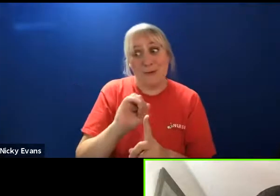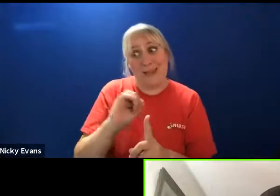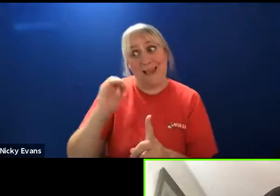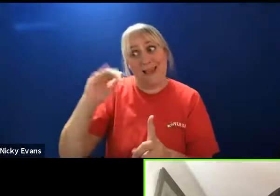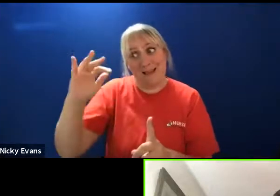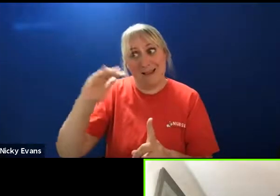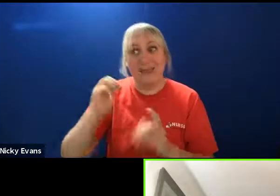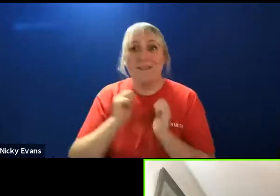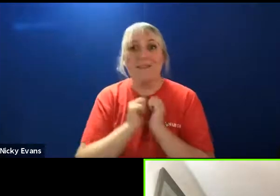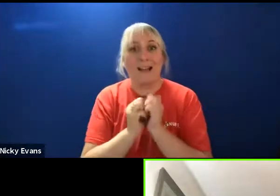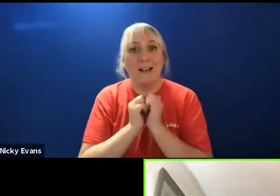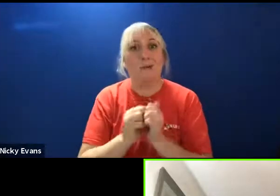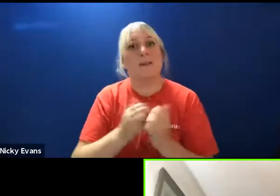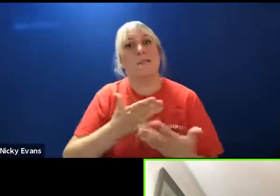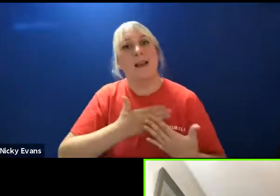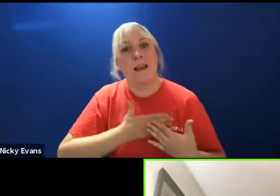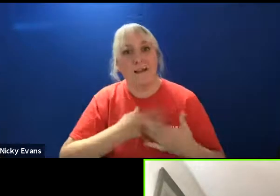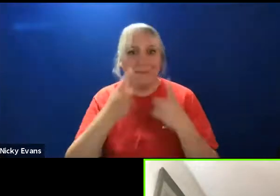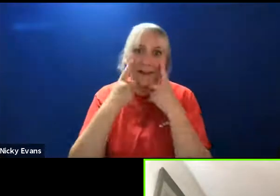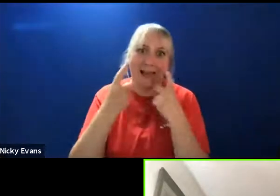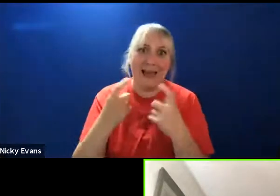solidarity.